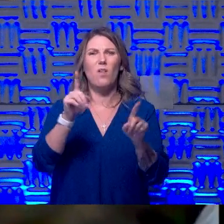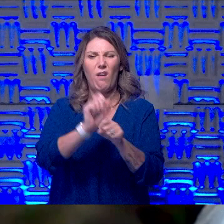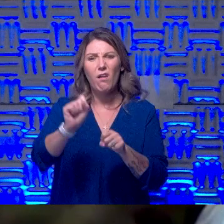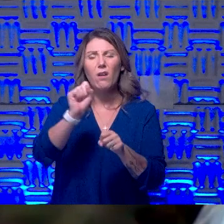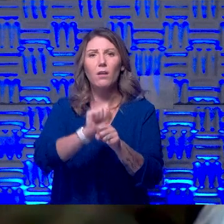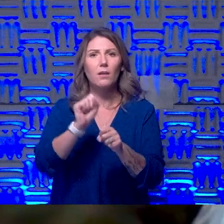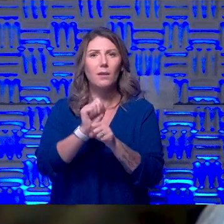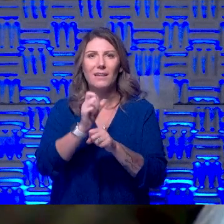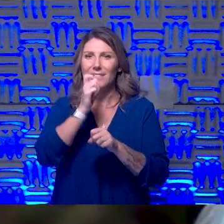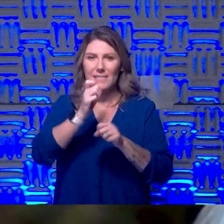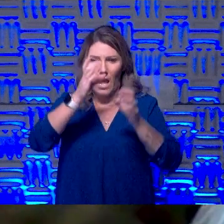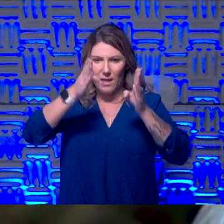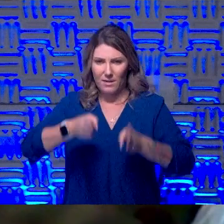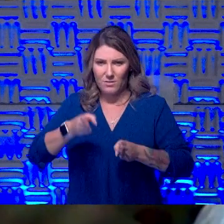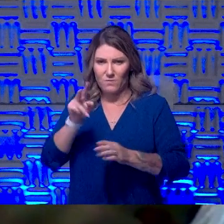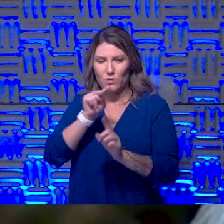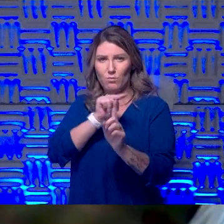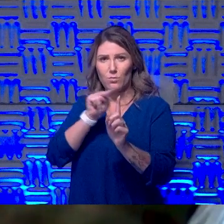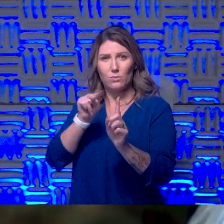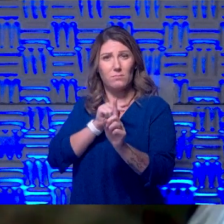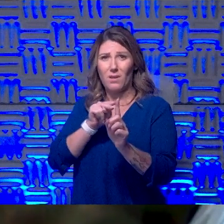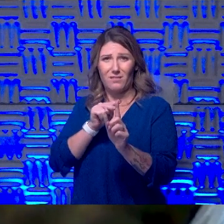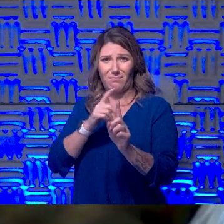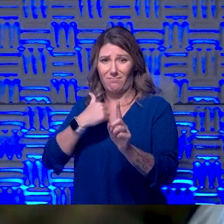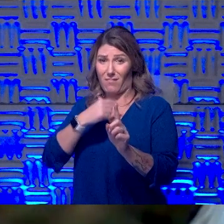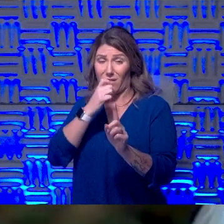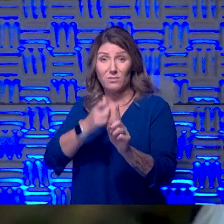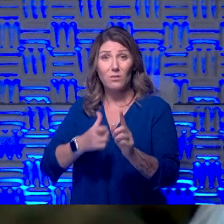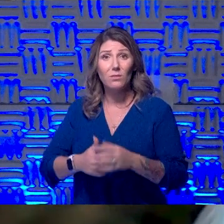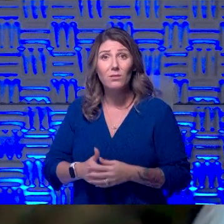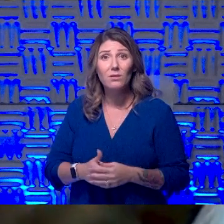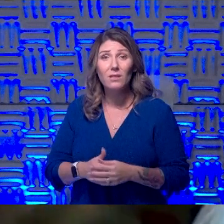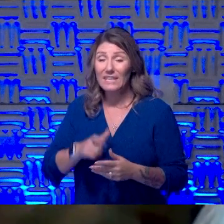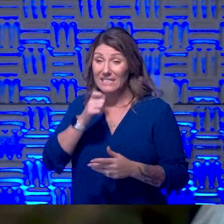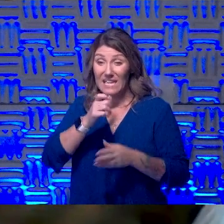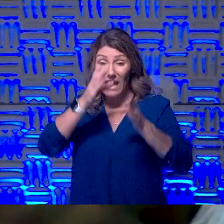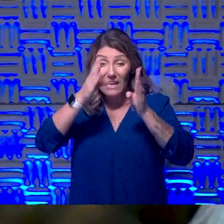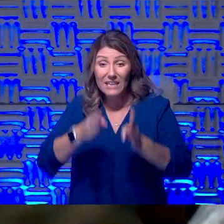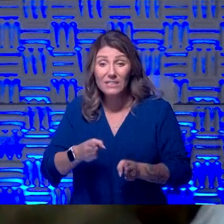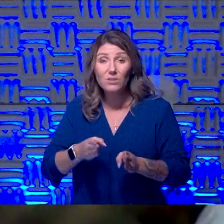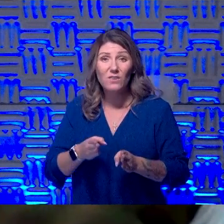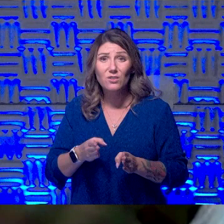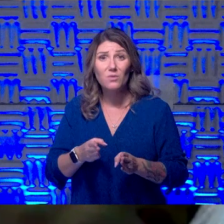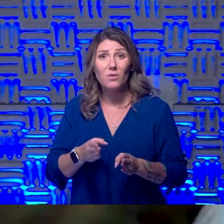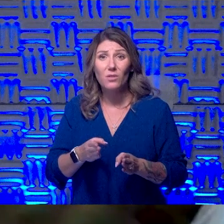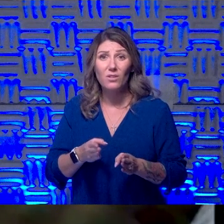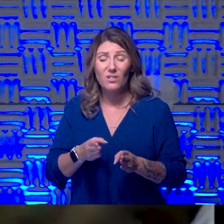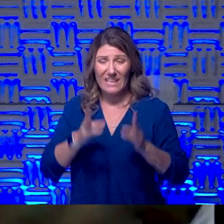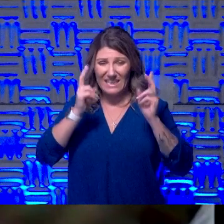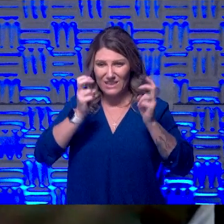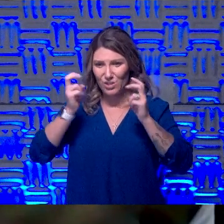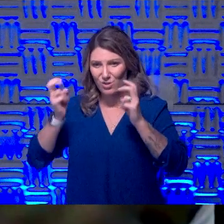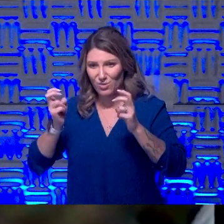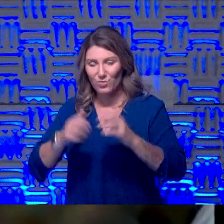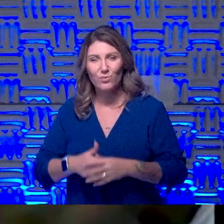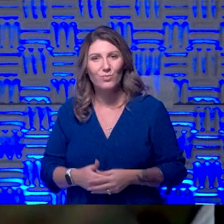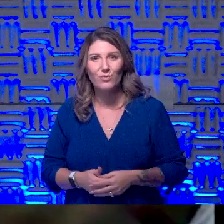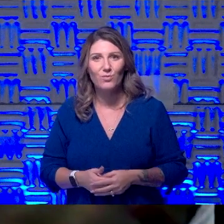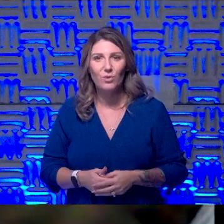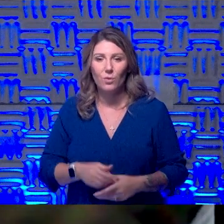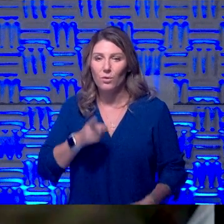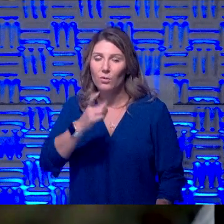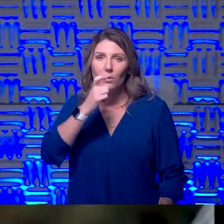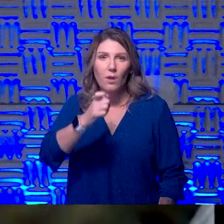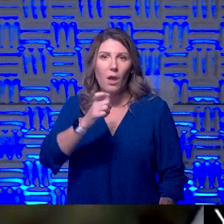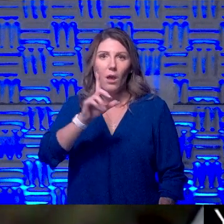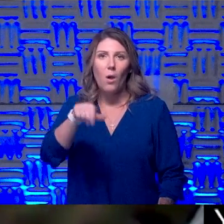an individual perspective, because it's not an individual issue. You're not just going to